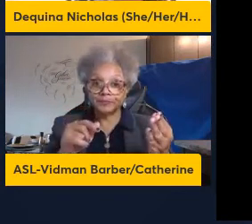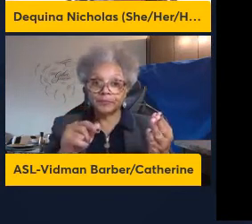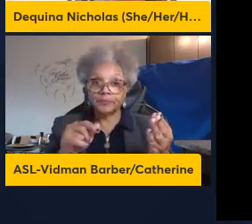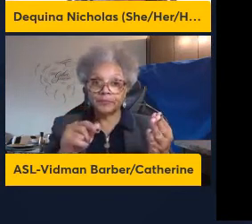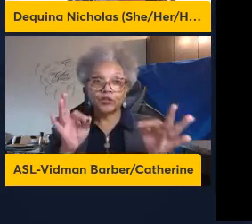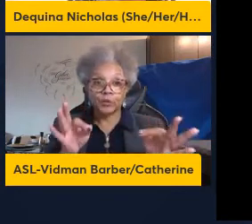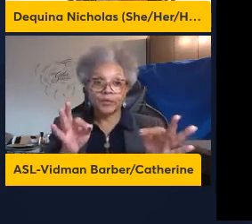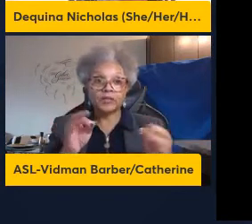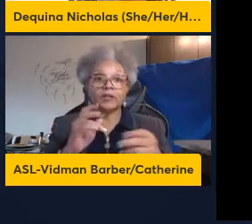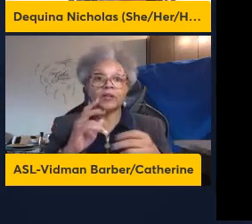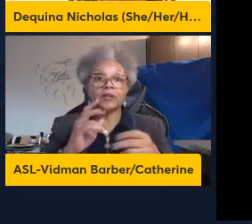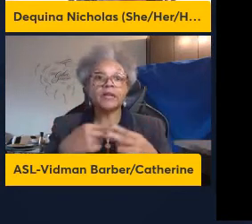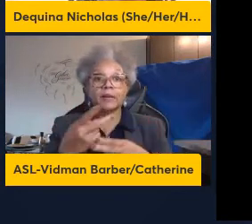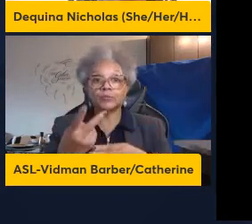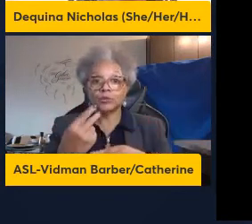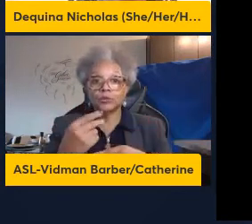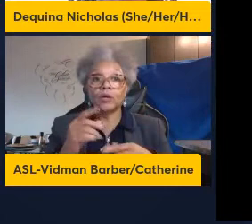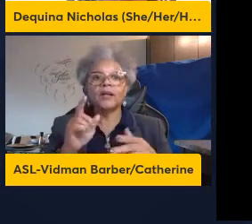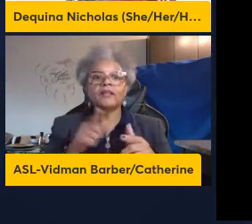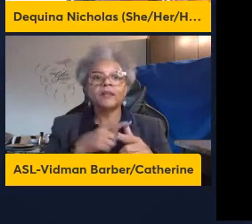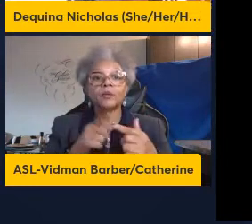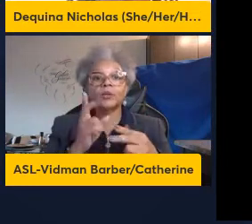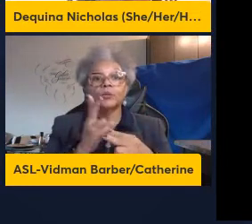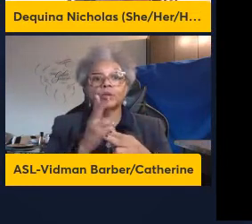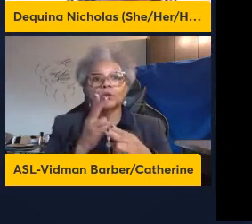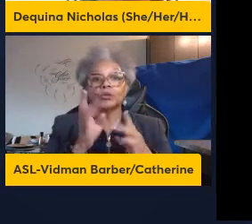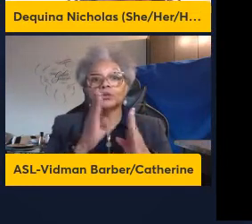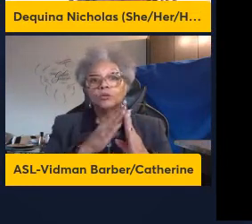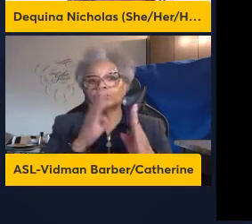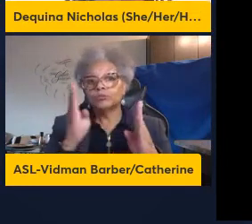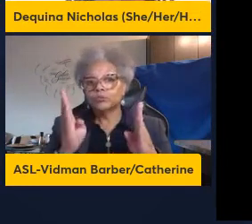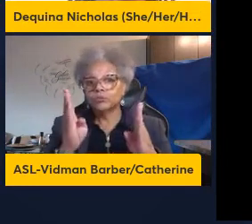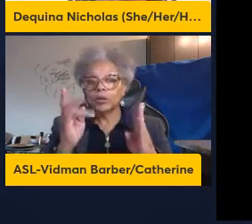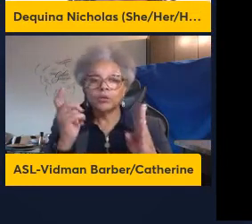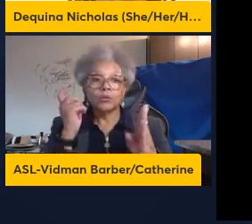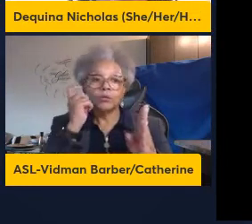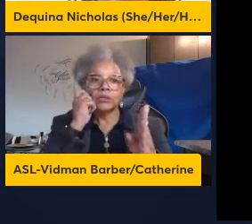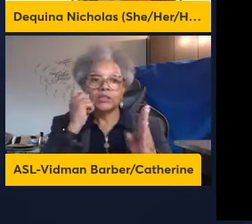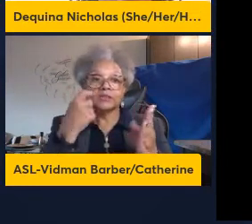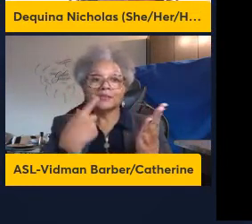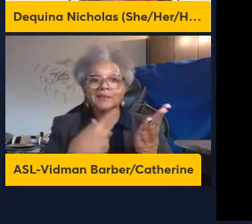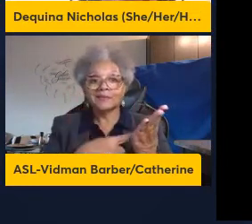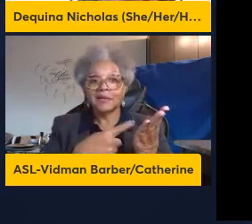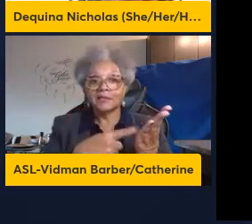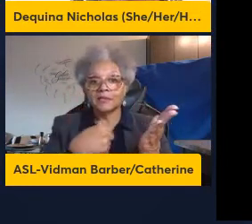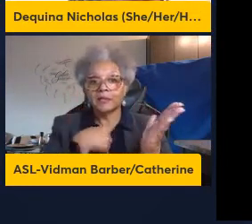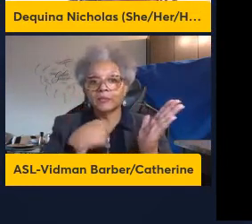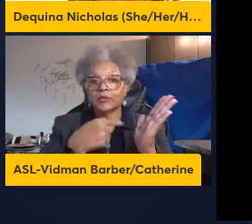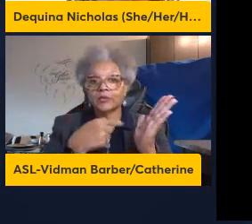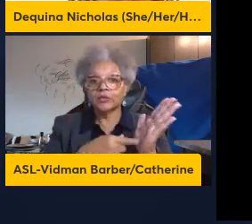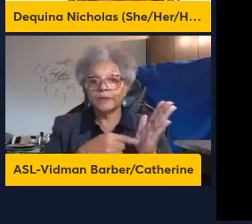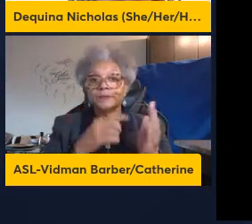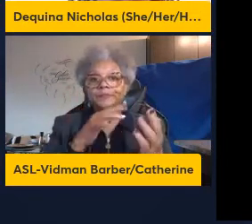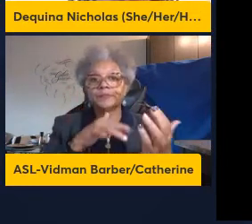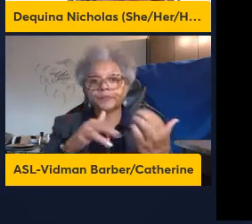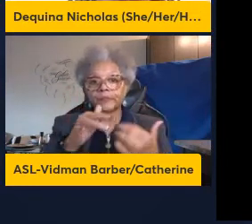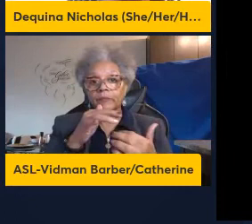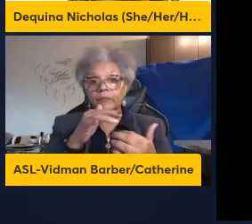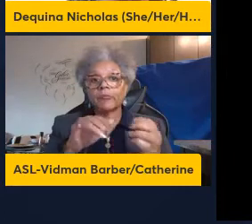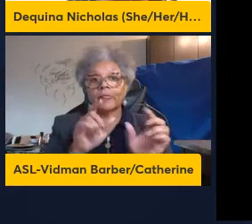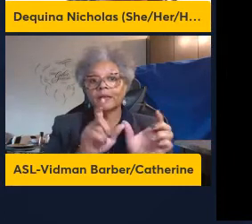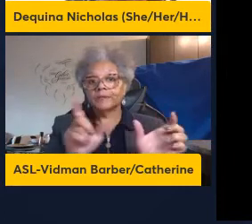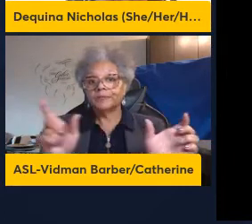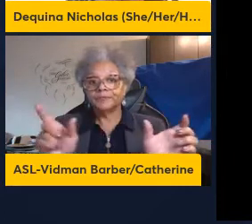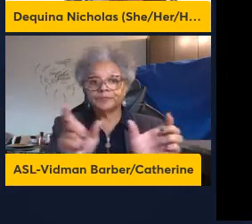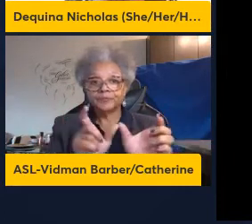by using this array that we've just discussed and that I showed you. So this is a mix of immunology, chemistry, physics, and engineering.